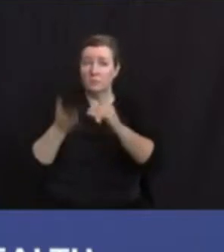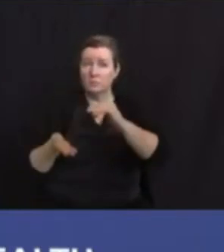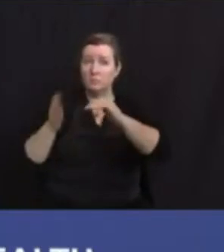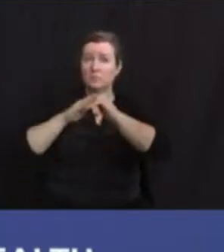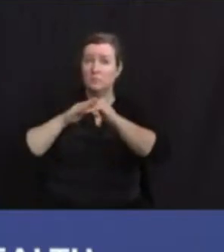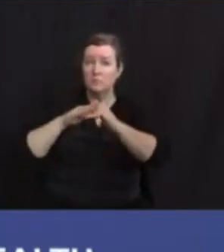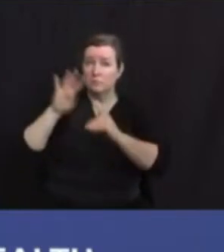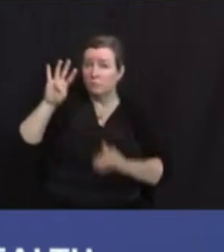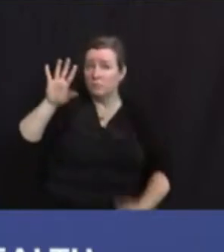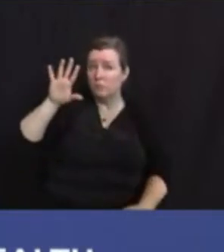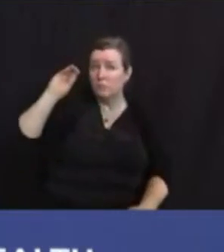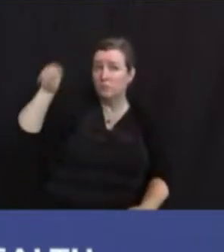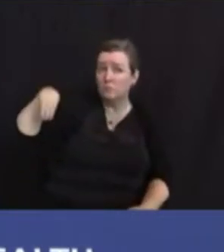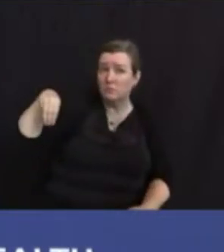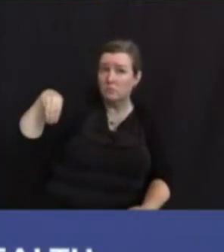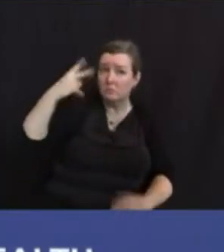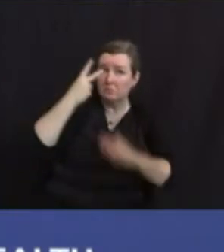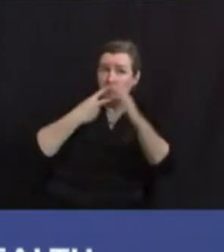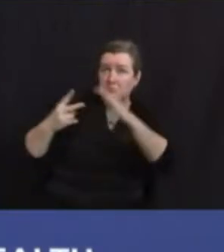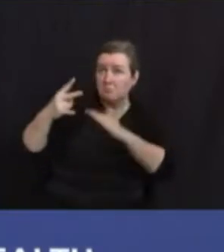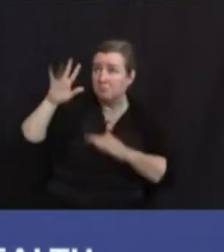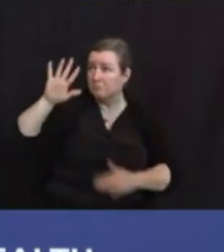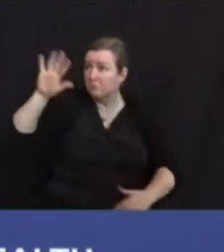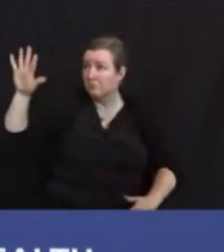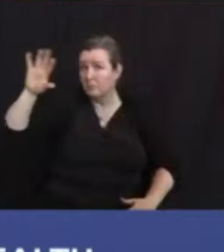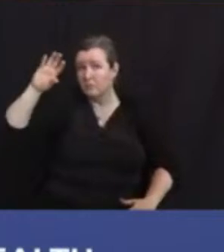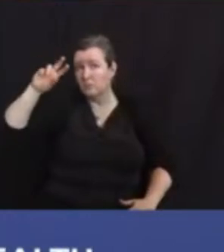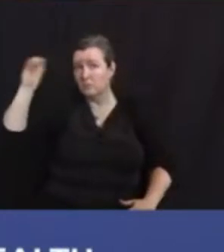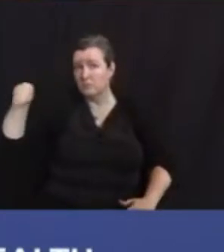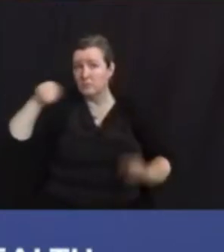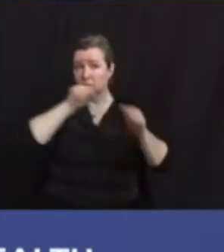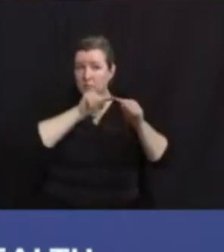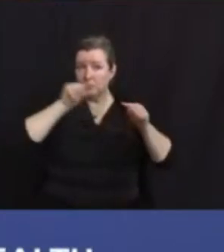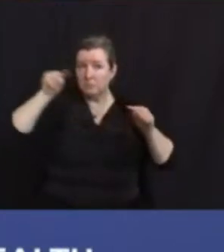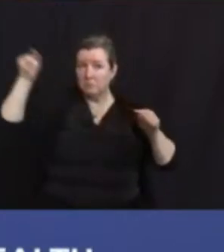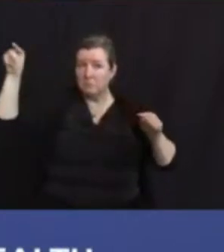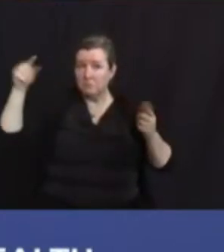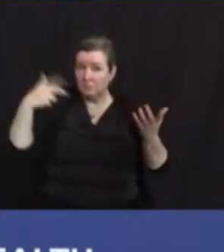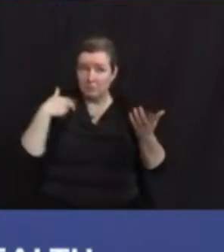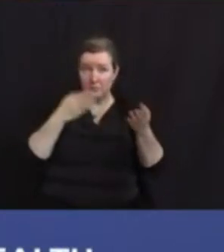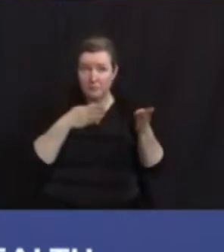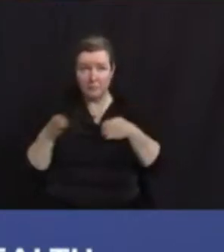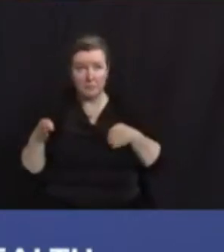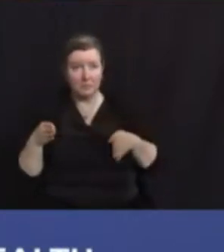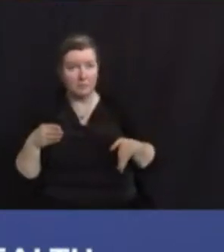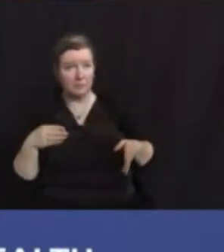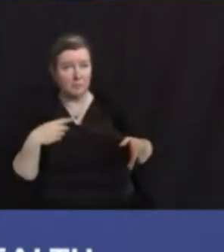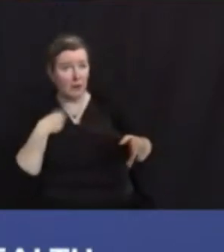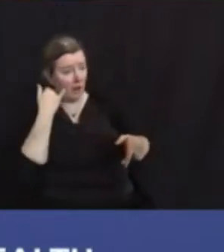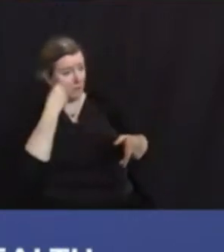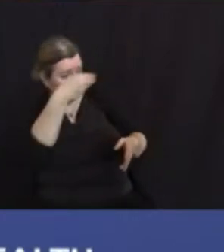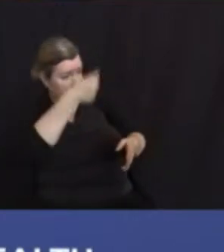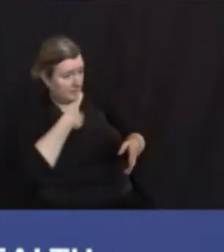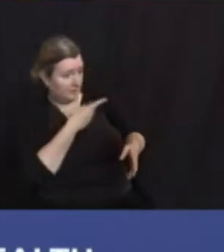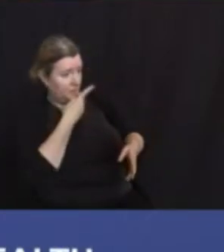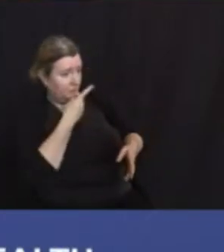blueprint going forward here? Only if you buy me dinner. Okay. I'll see it afterwards. I hope like a big steak. Lastly, on